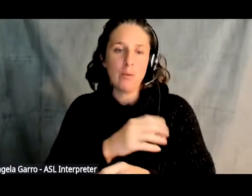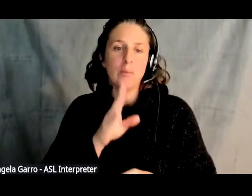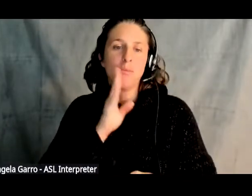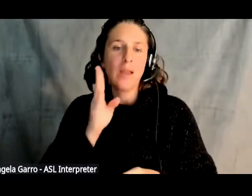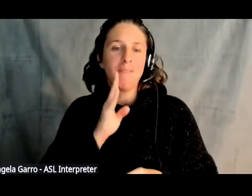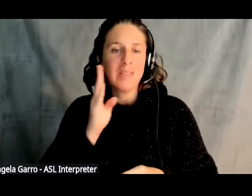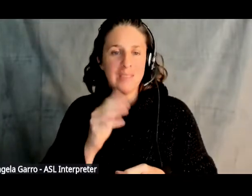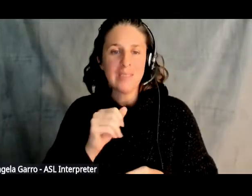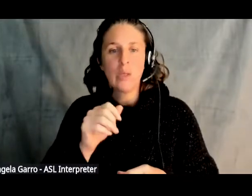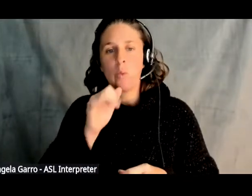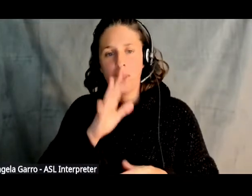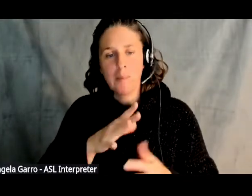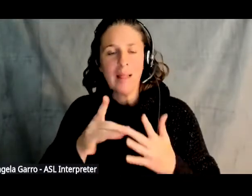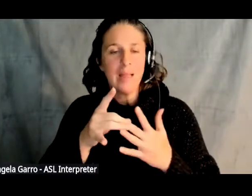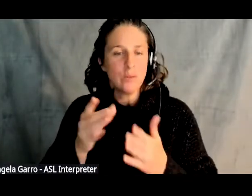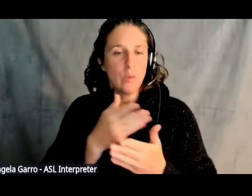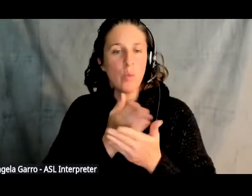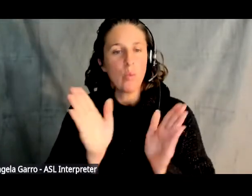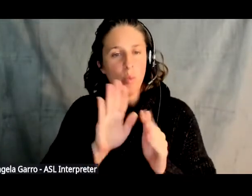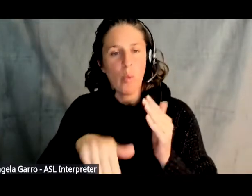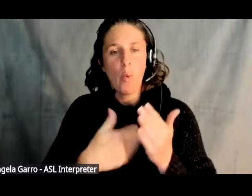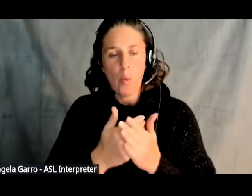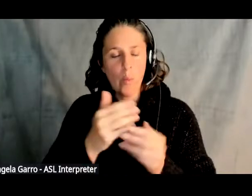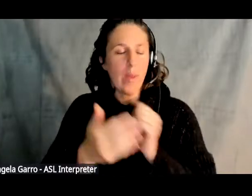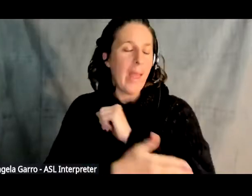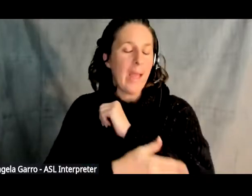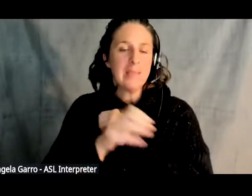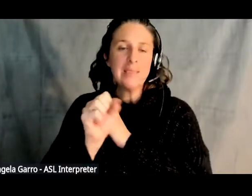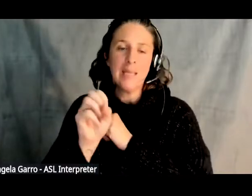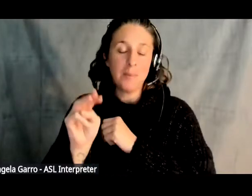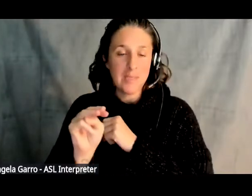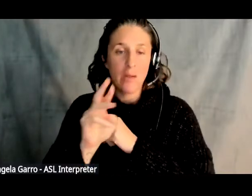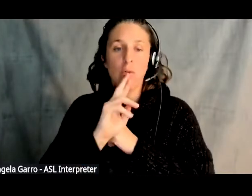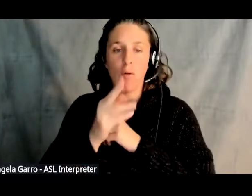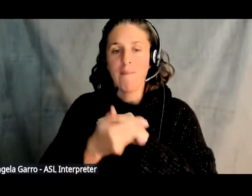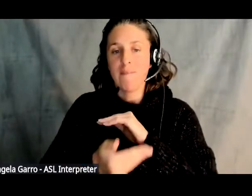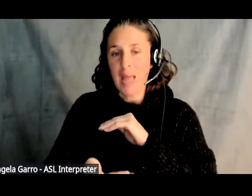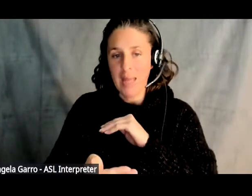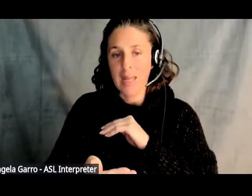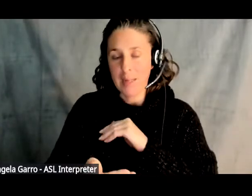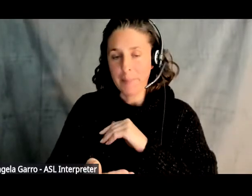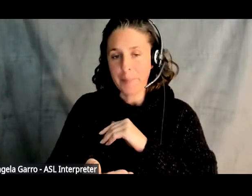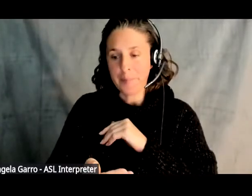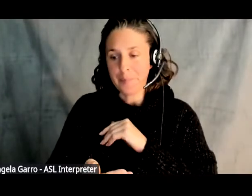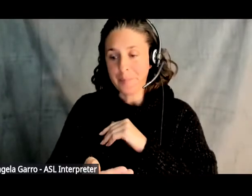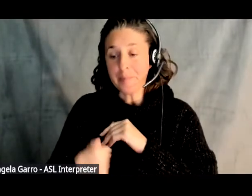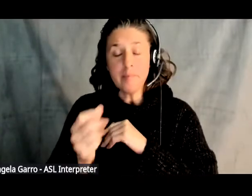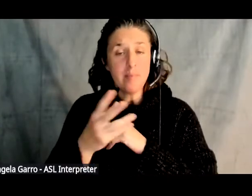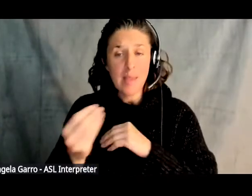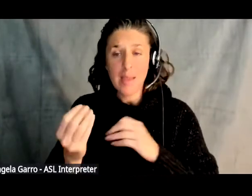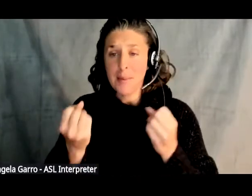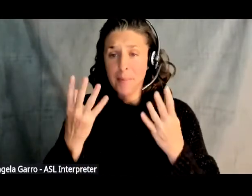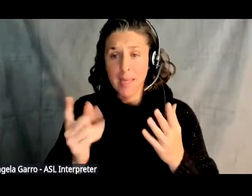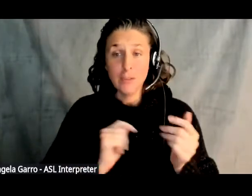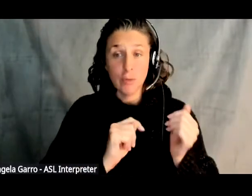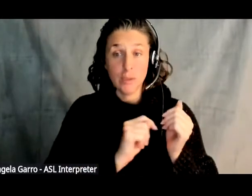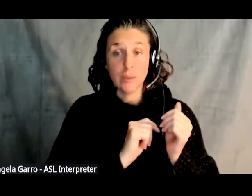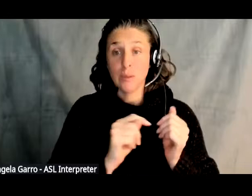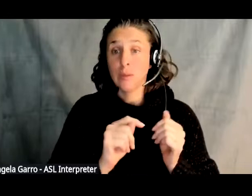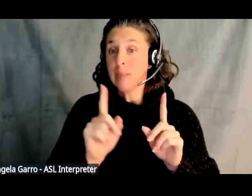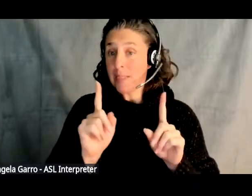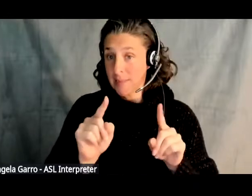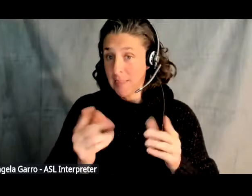women leaders throughout the entire county of San Mateo are invited. And many trustees were in attendance as